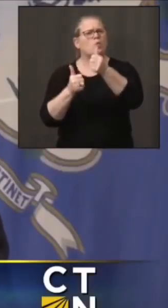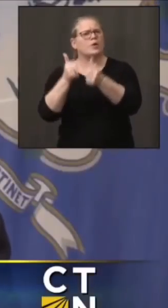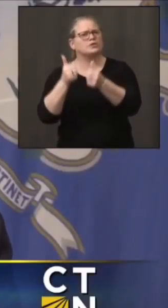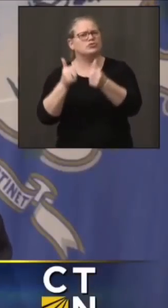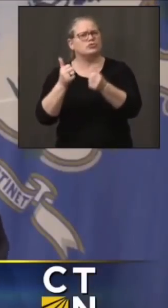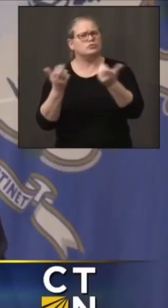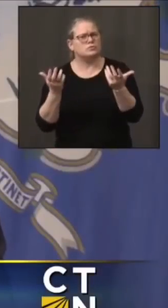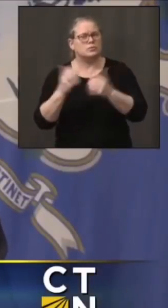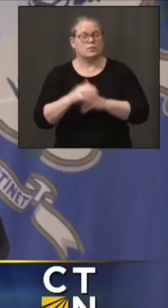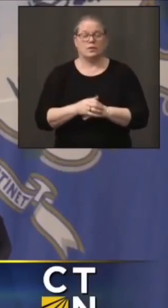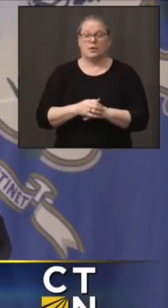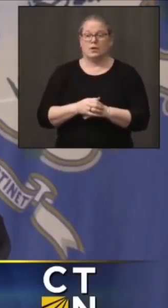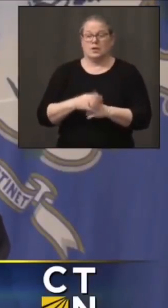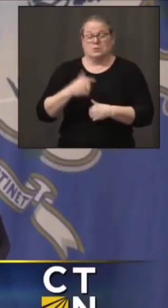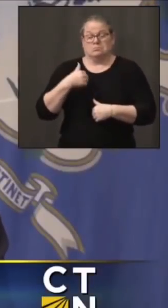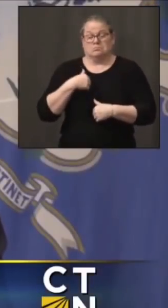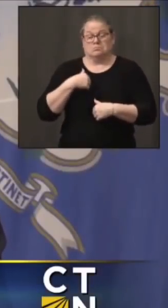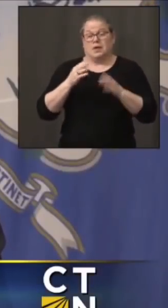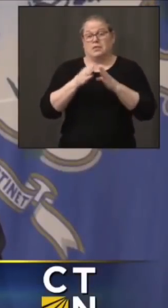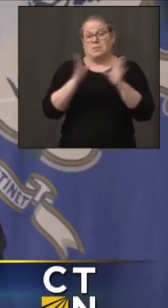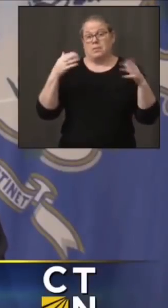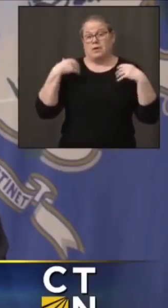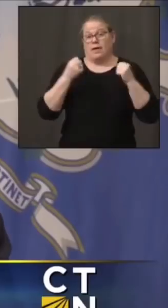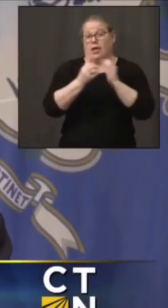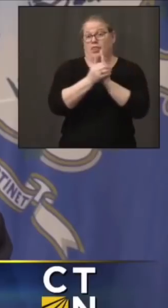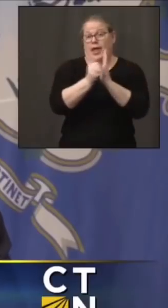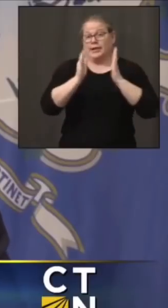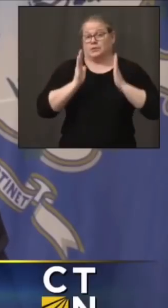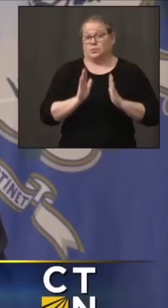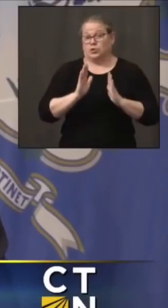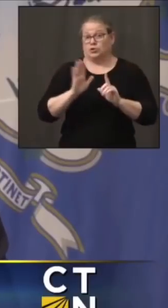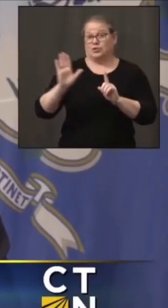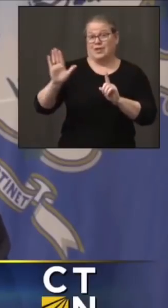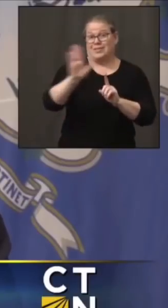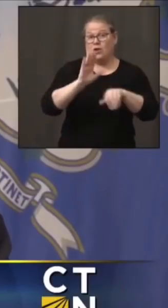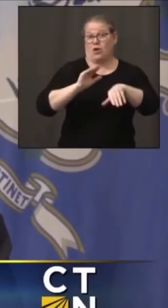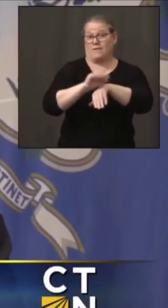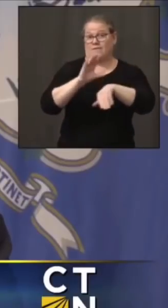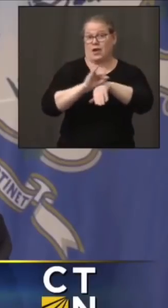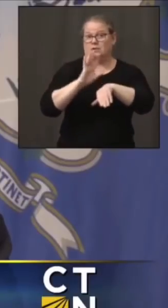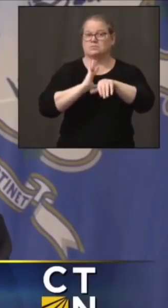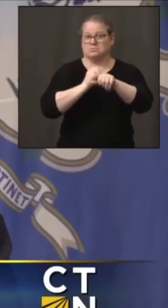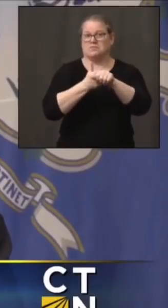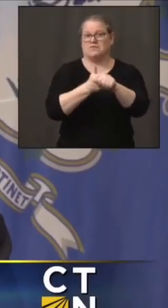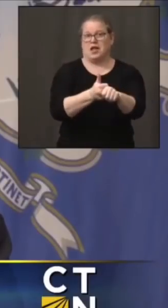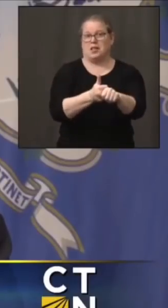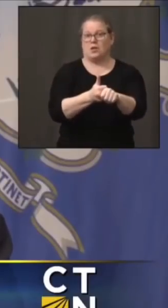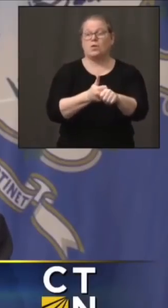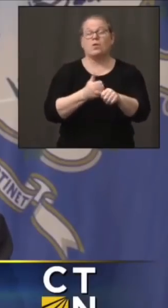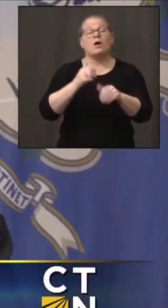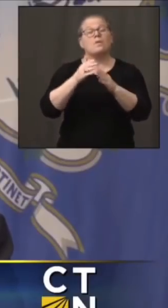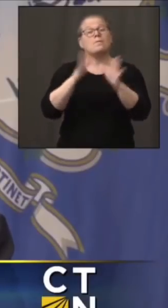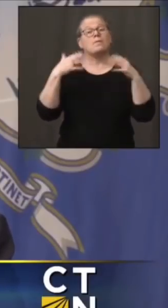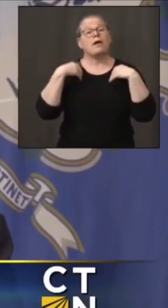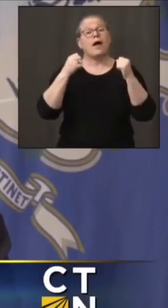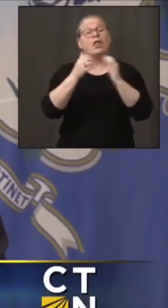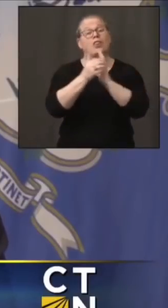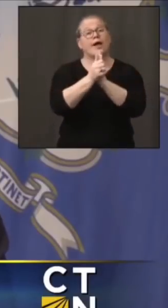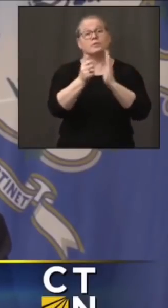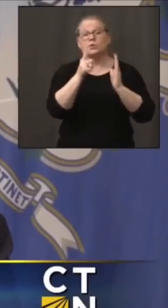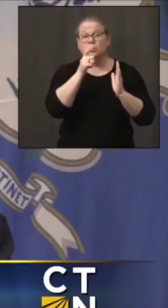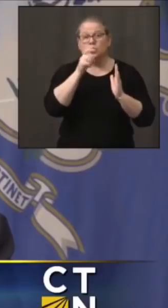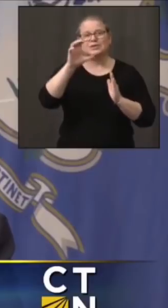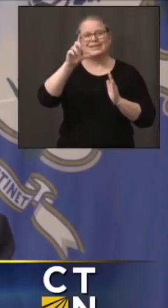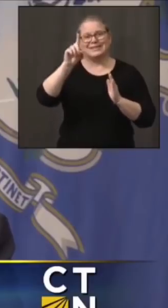of our public health experts. That, as you point out, is the CDC. And then we've got our advisory board. So I'm gonna follow